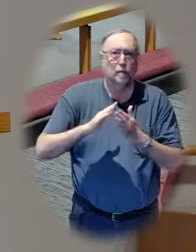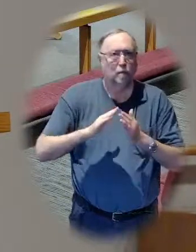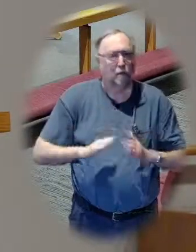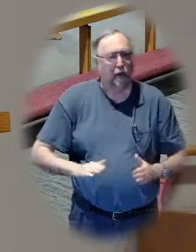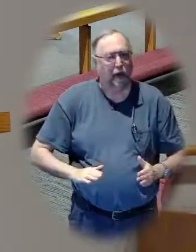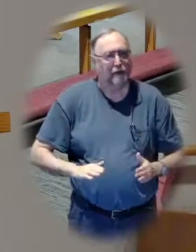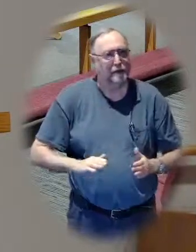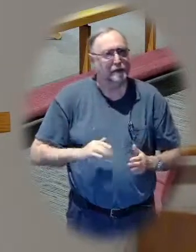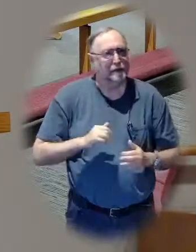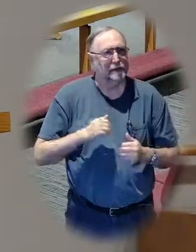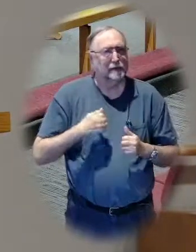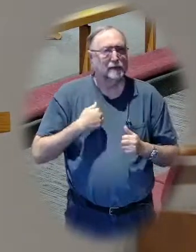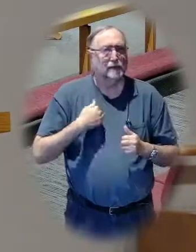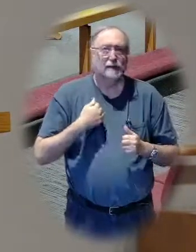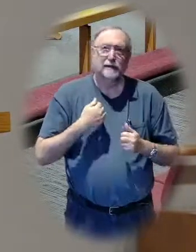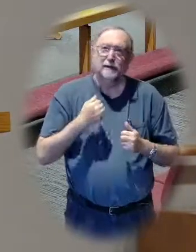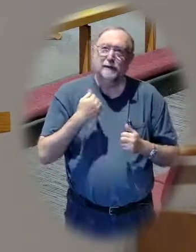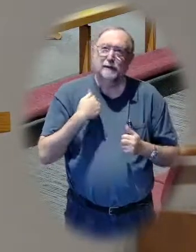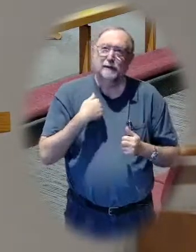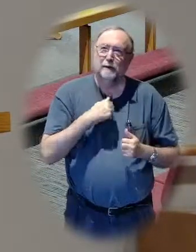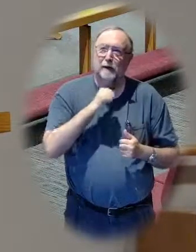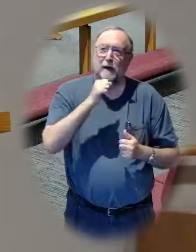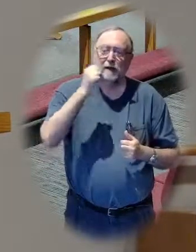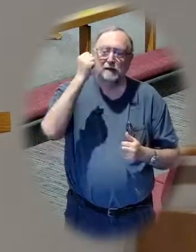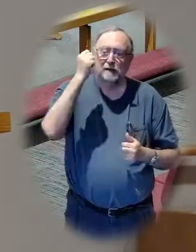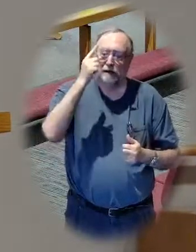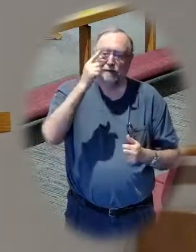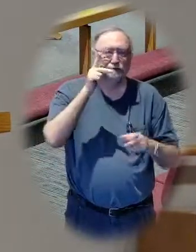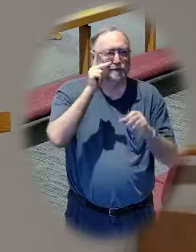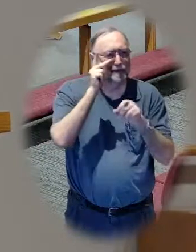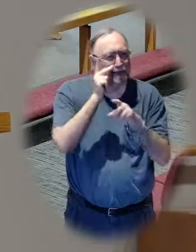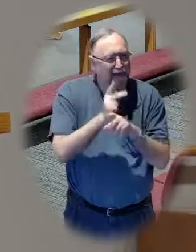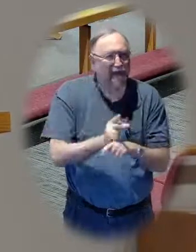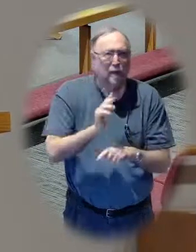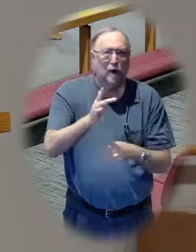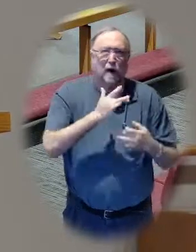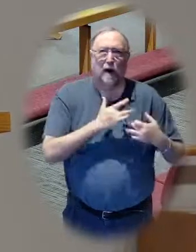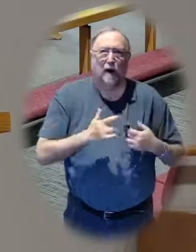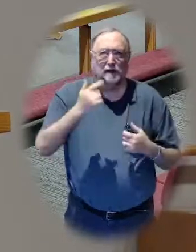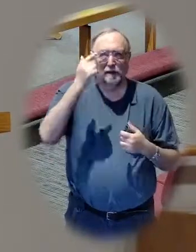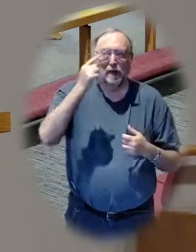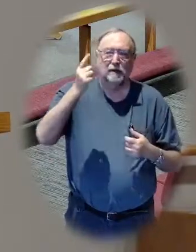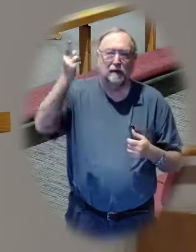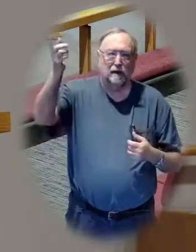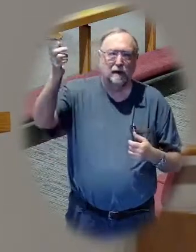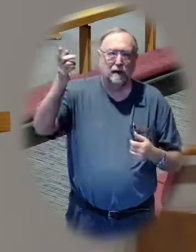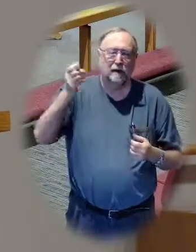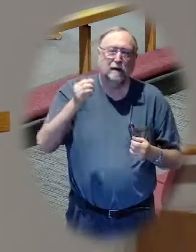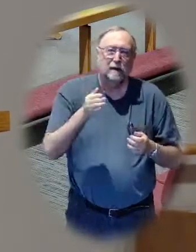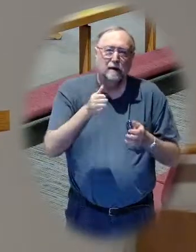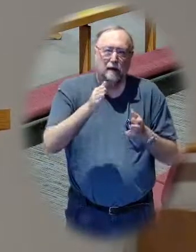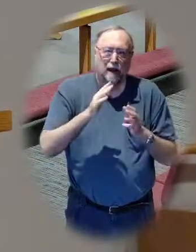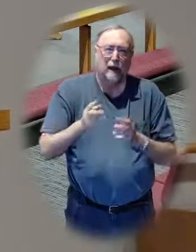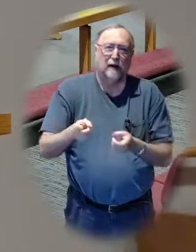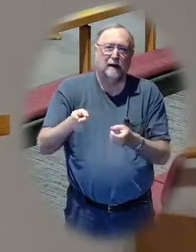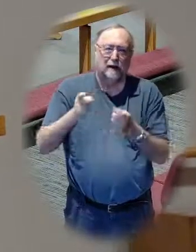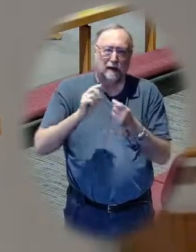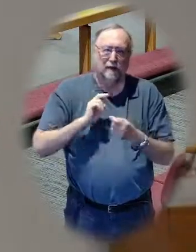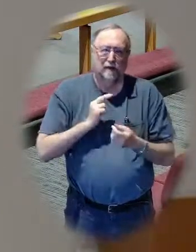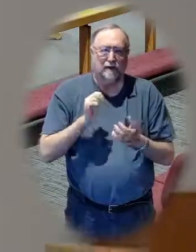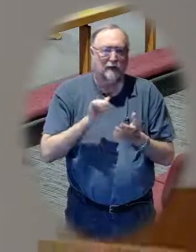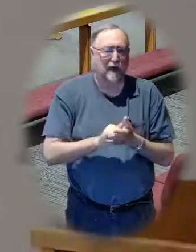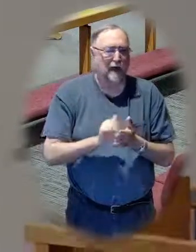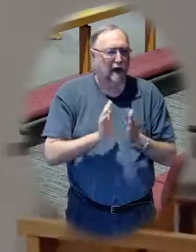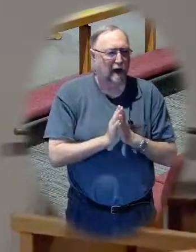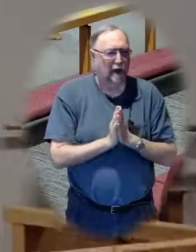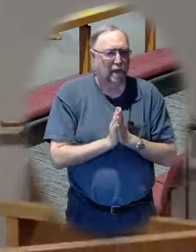understanding, that keeps our hearts and our minds in Him until the day of His return. May God grant it.